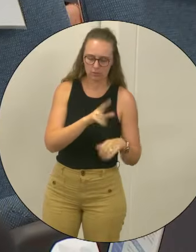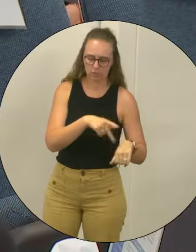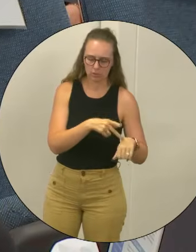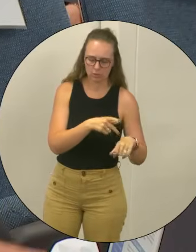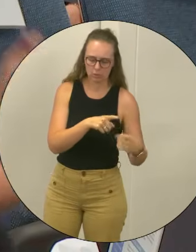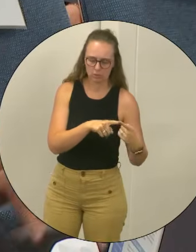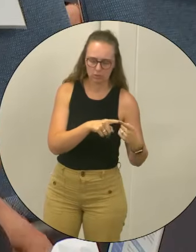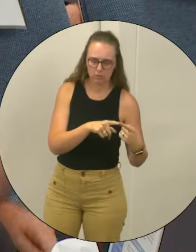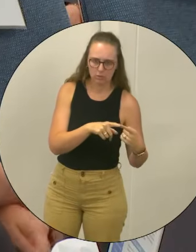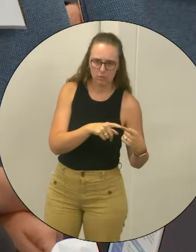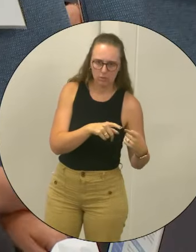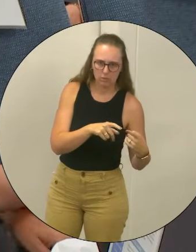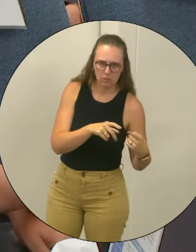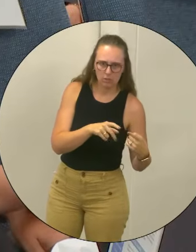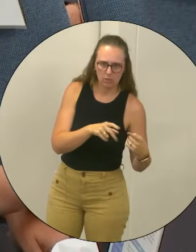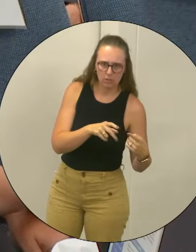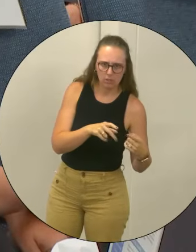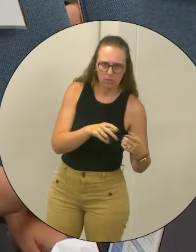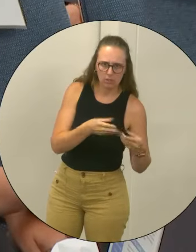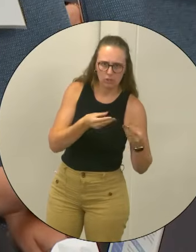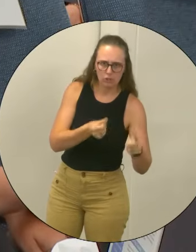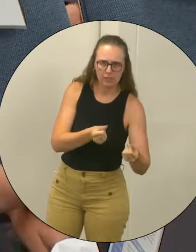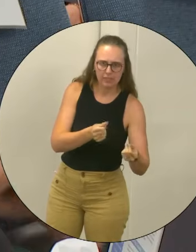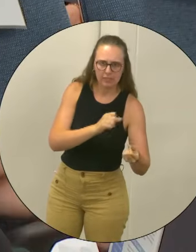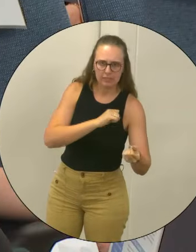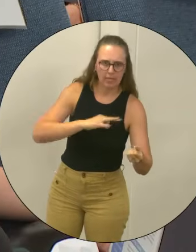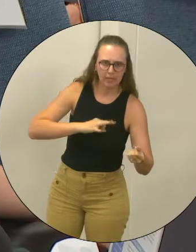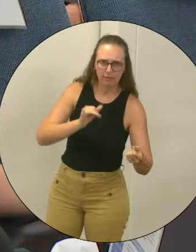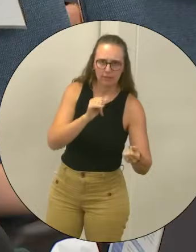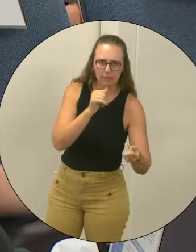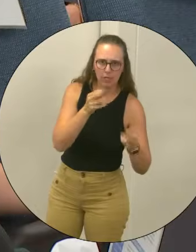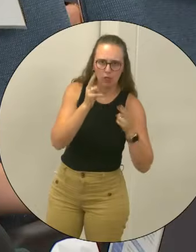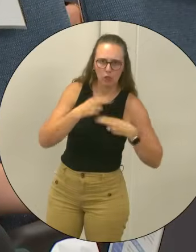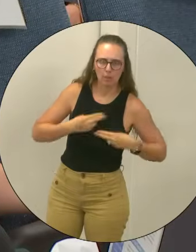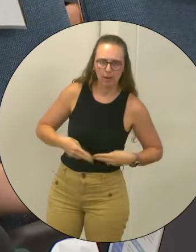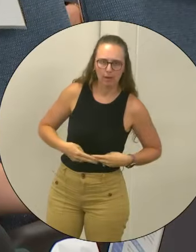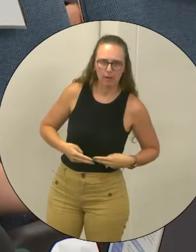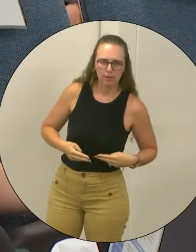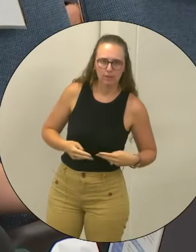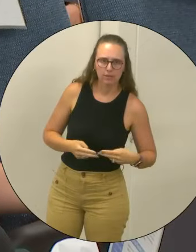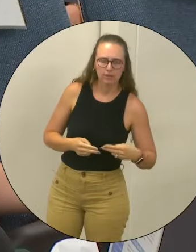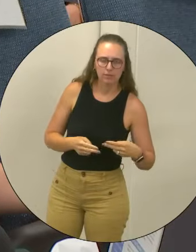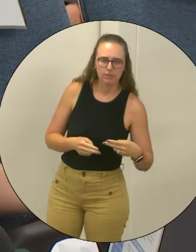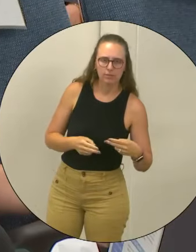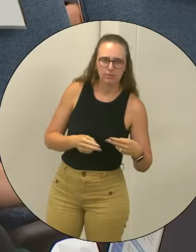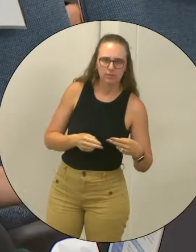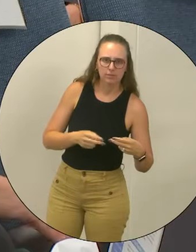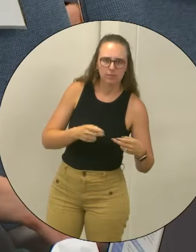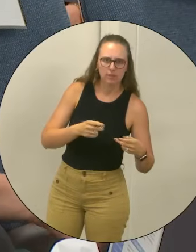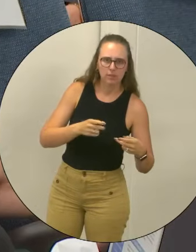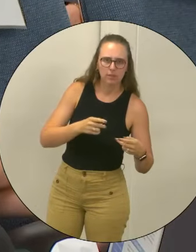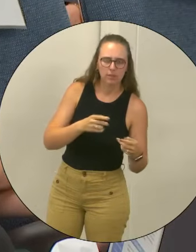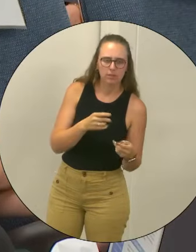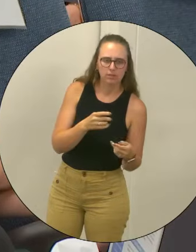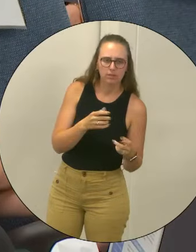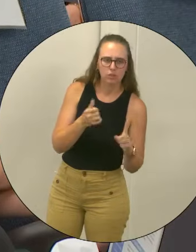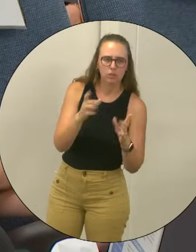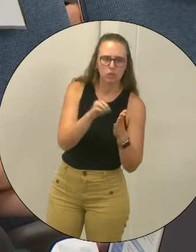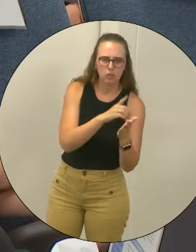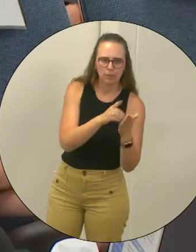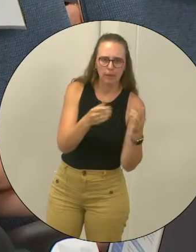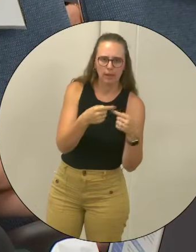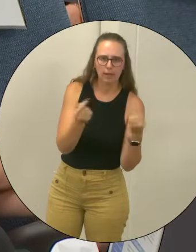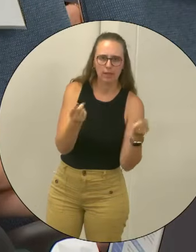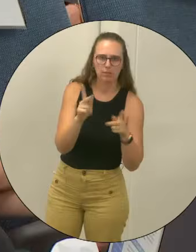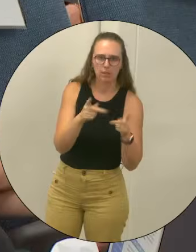impunity and treat the important employees like they aren't even human? In a system that protects bullies, especially ones that are administrators, and discriminates against those who are